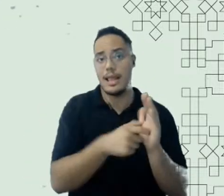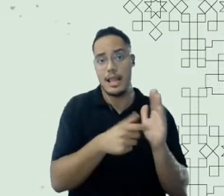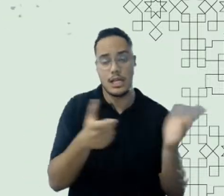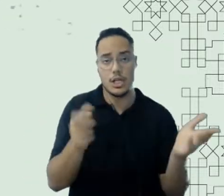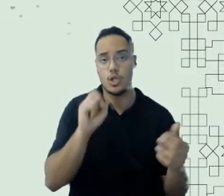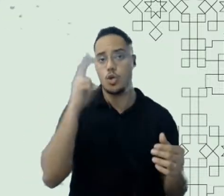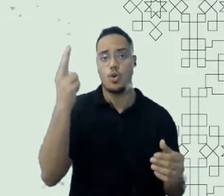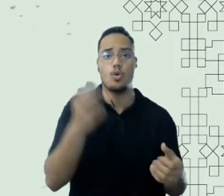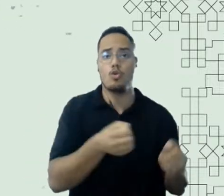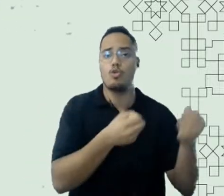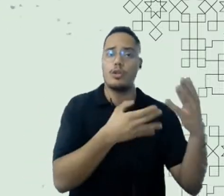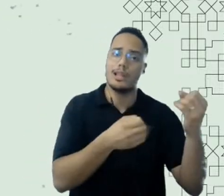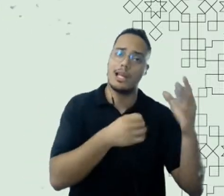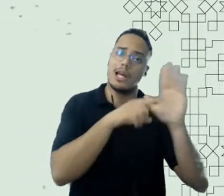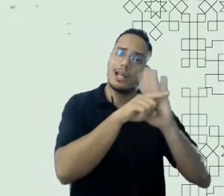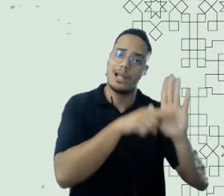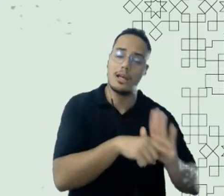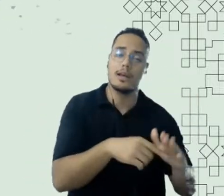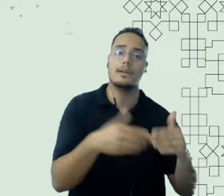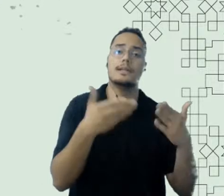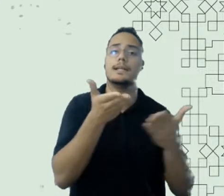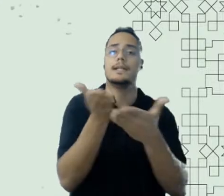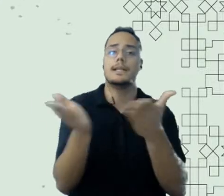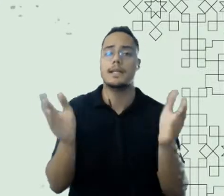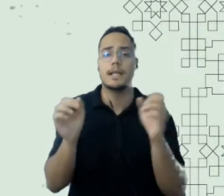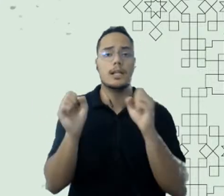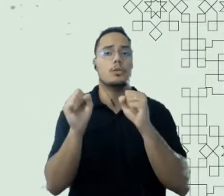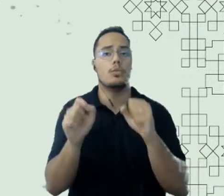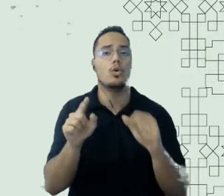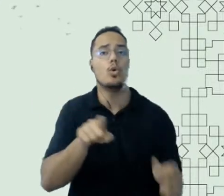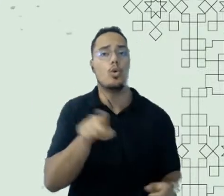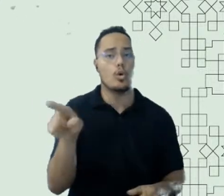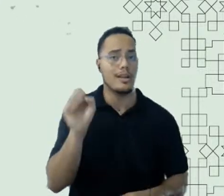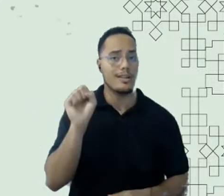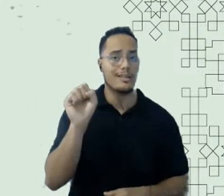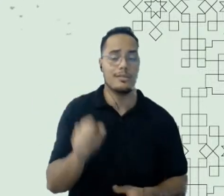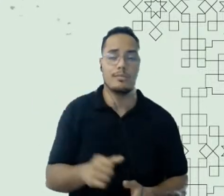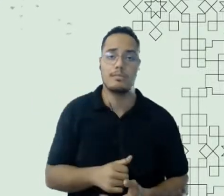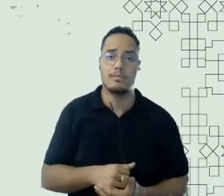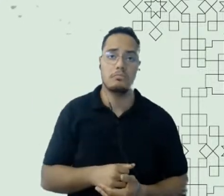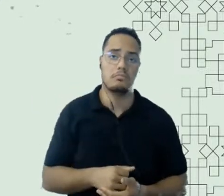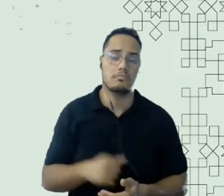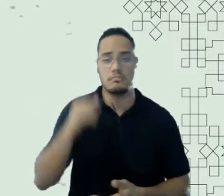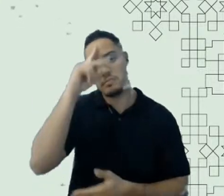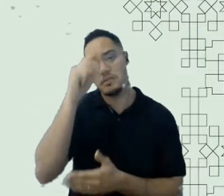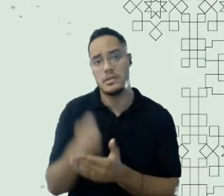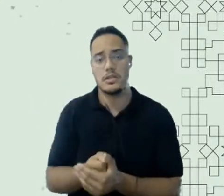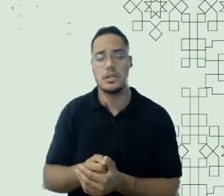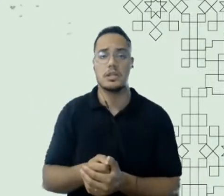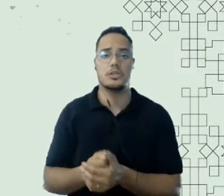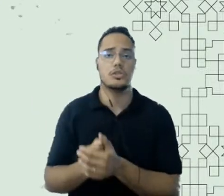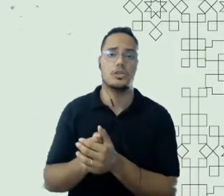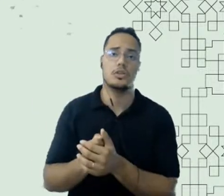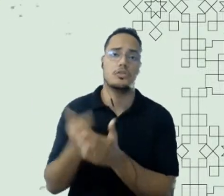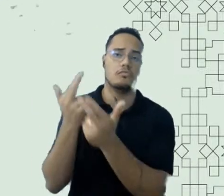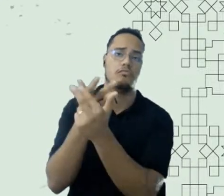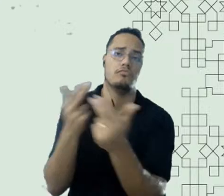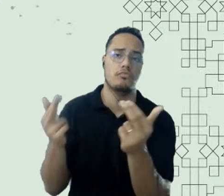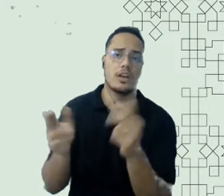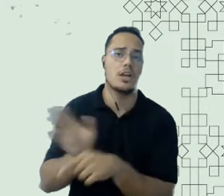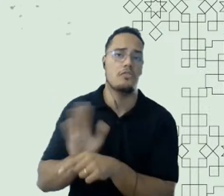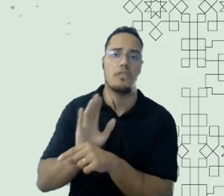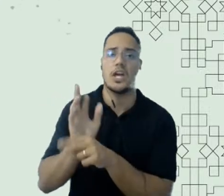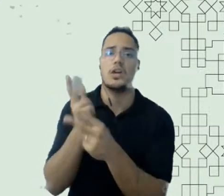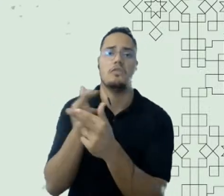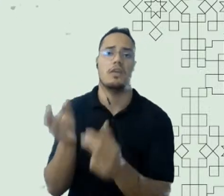will be offered for artists. That's it. Yeah, exactly. So Okay, yeah,